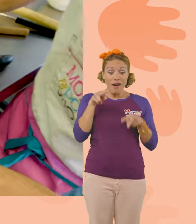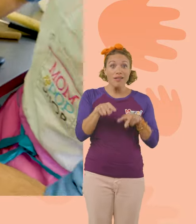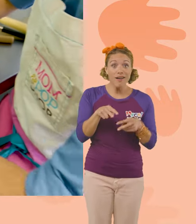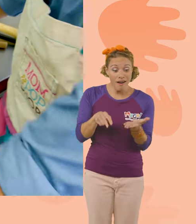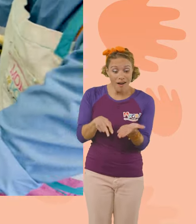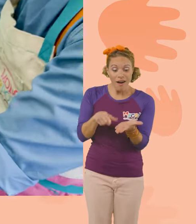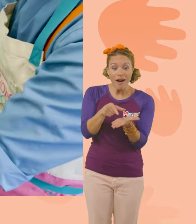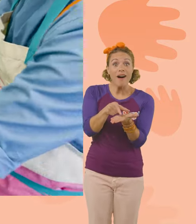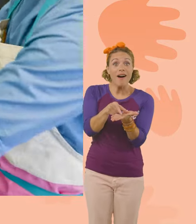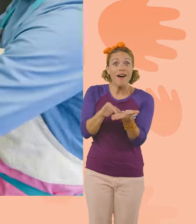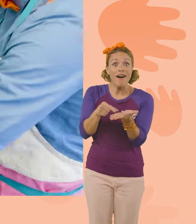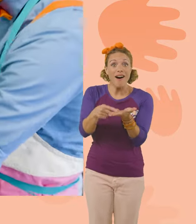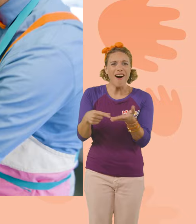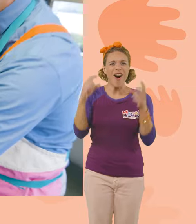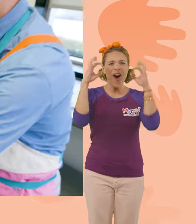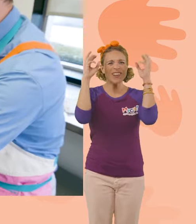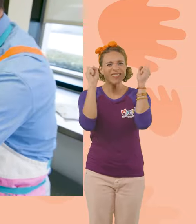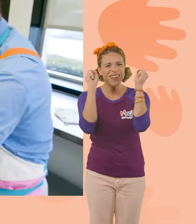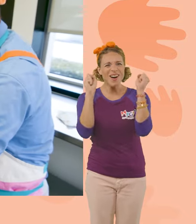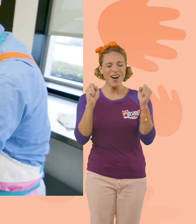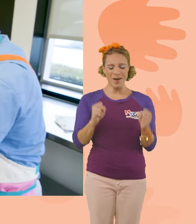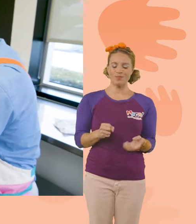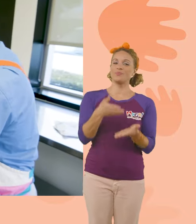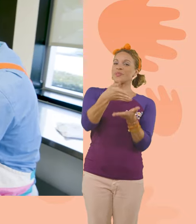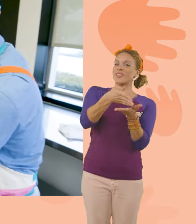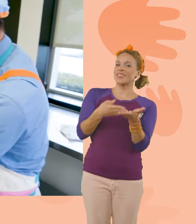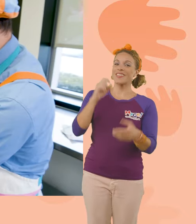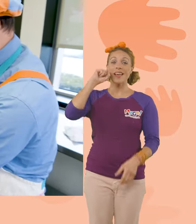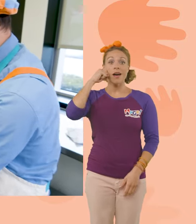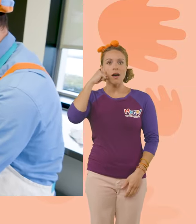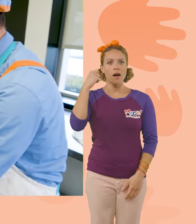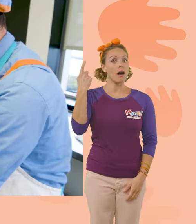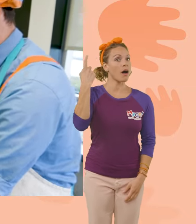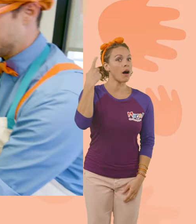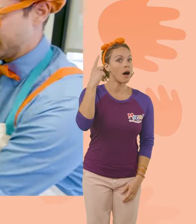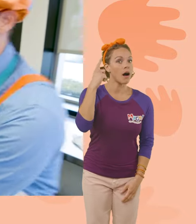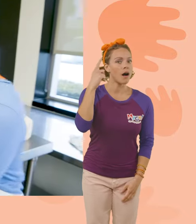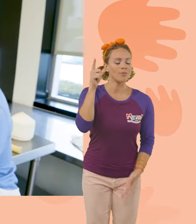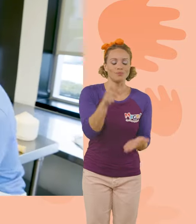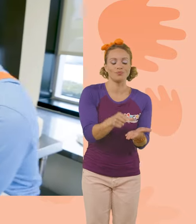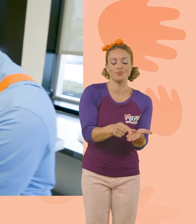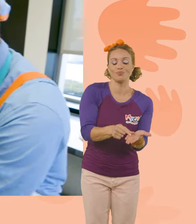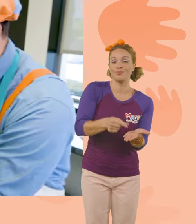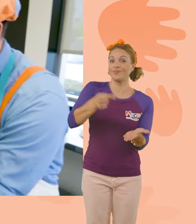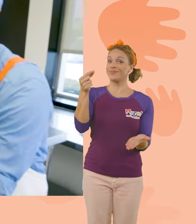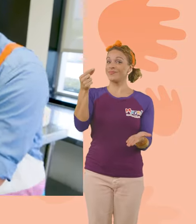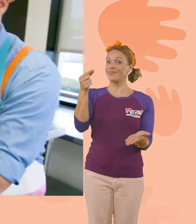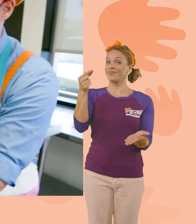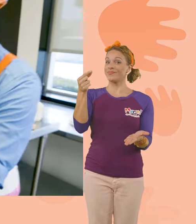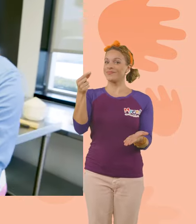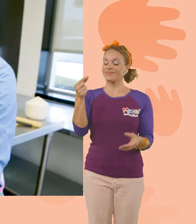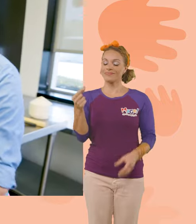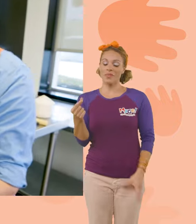that! That is awesome! Slice the apples, so then you pull them out, and then